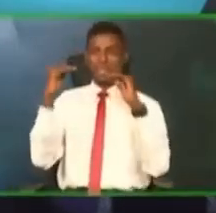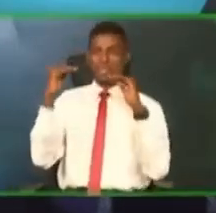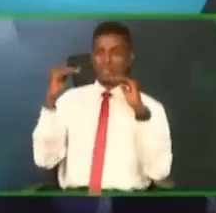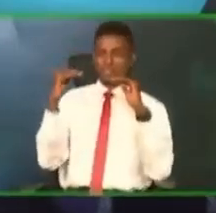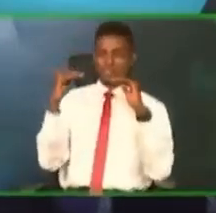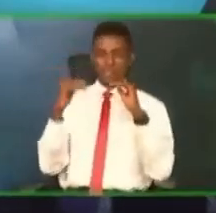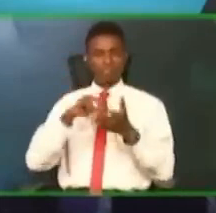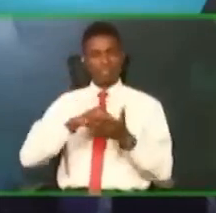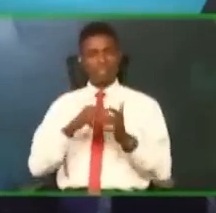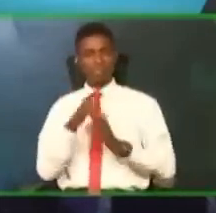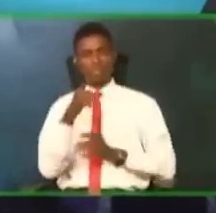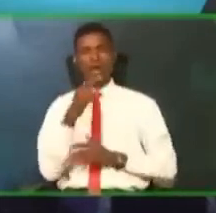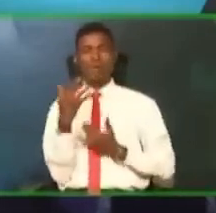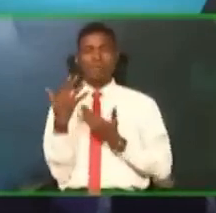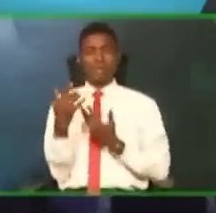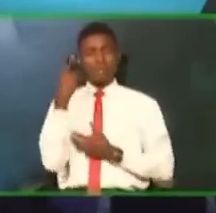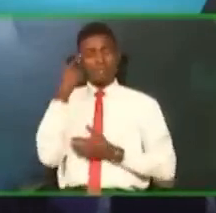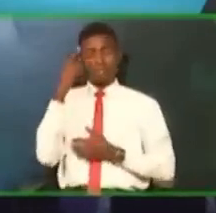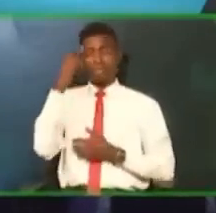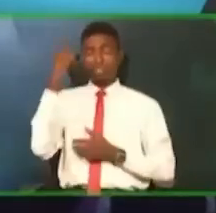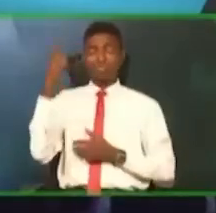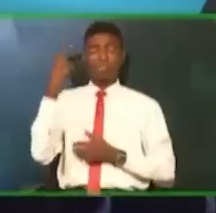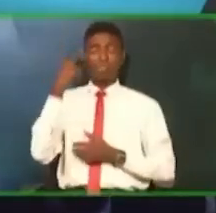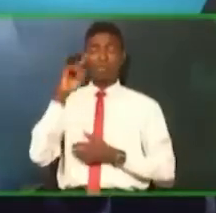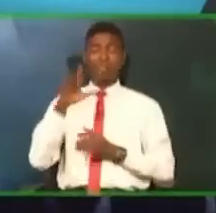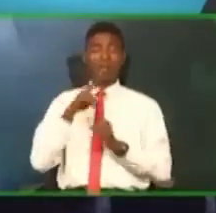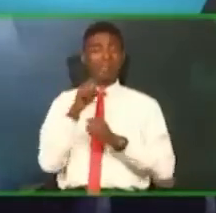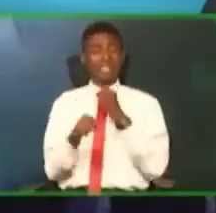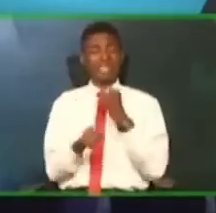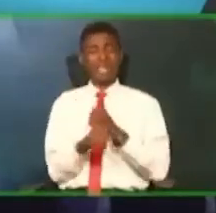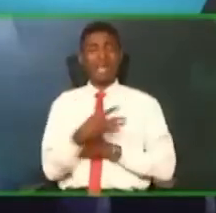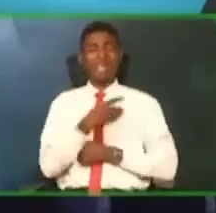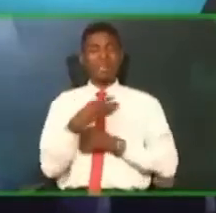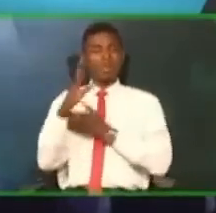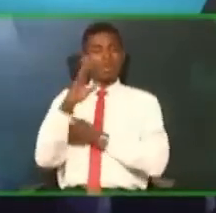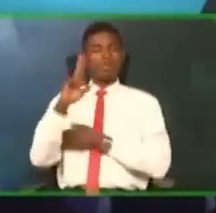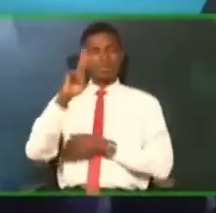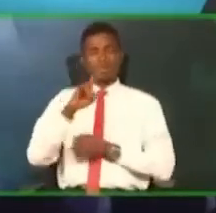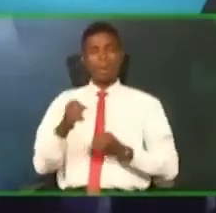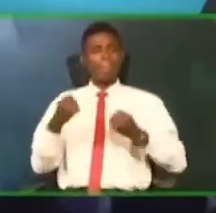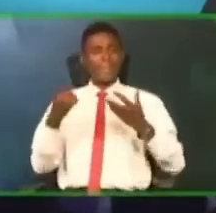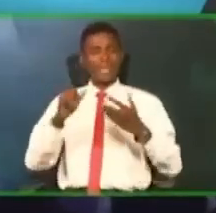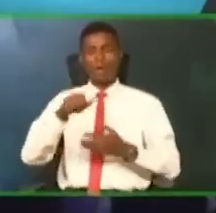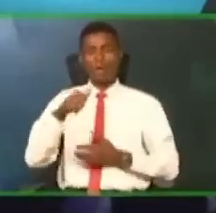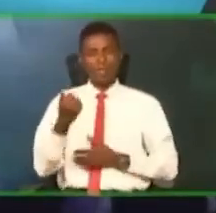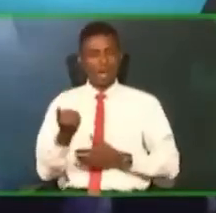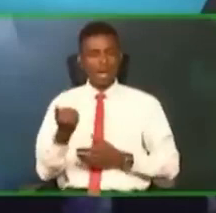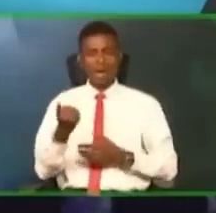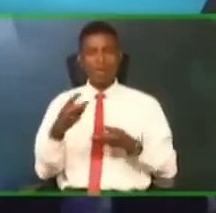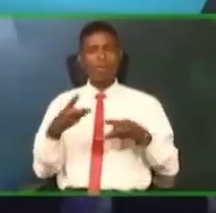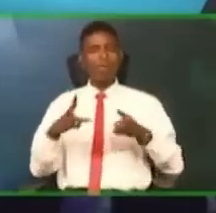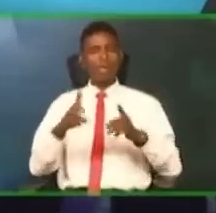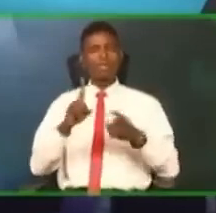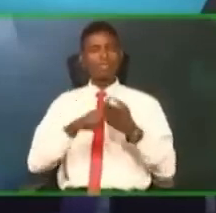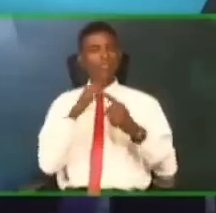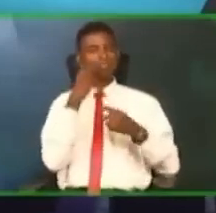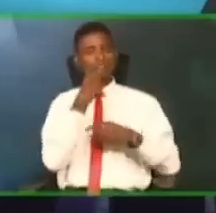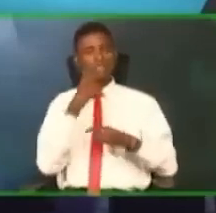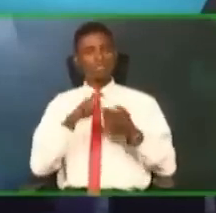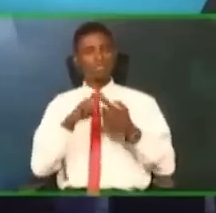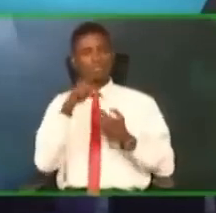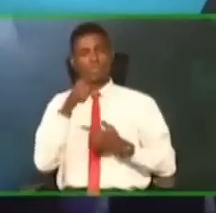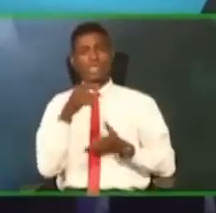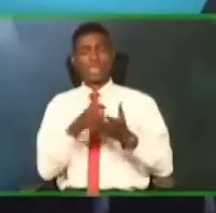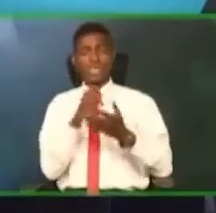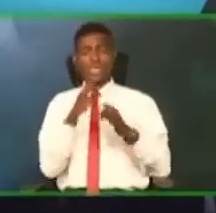So you have been waiting for a dream for 5 years, and God used many other channels to say, I'm waiting for you. It is important to